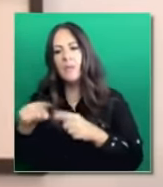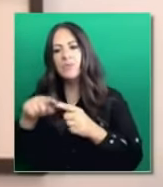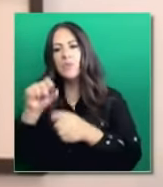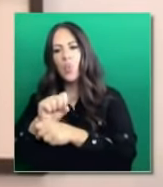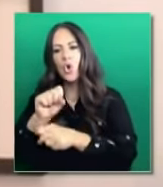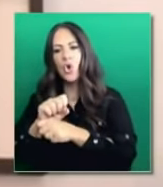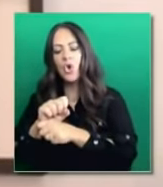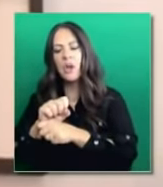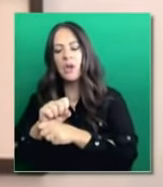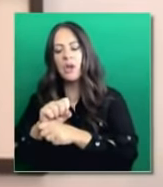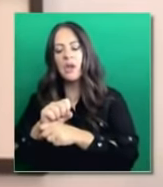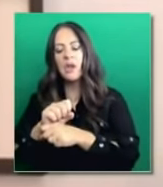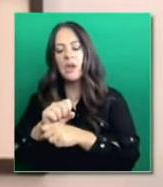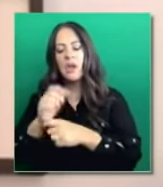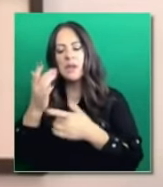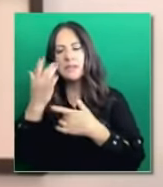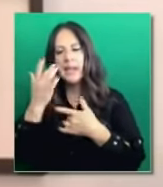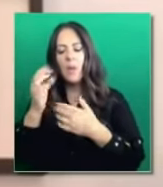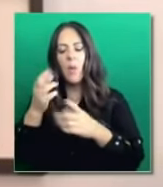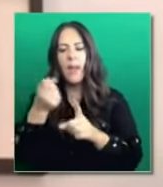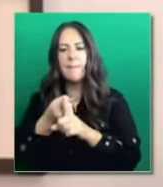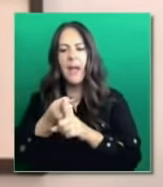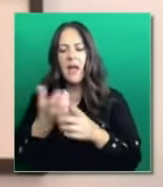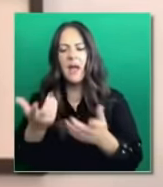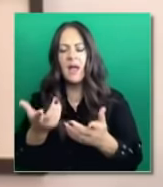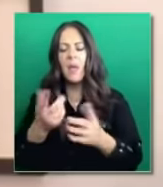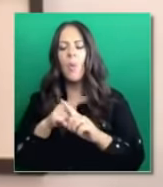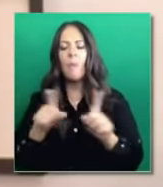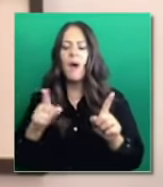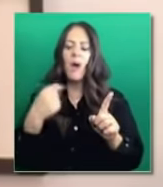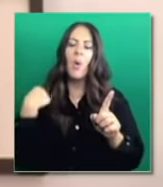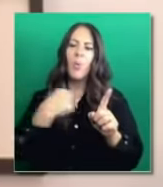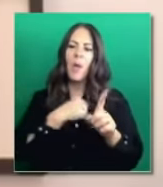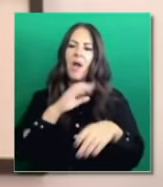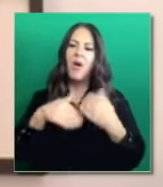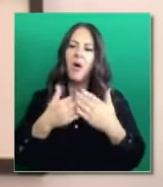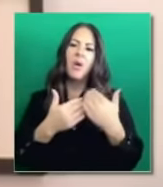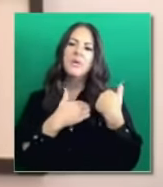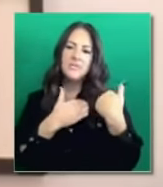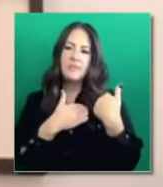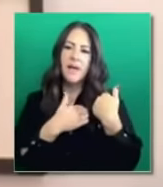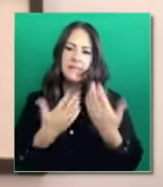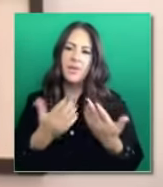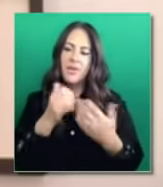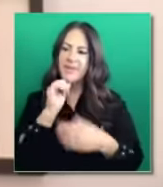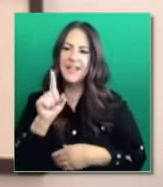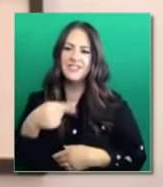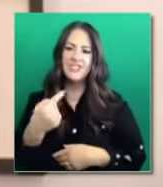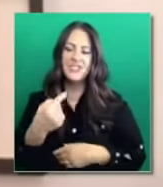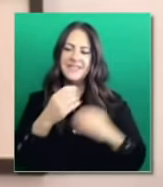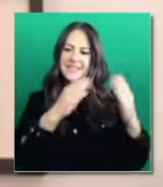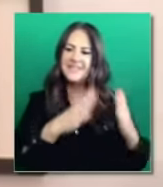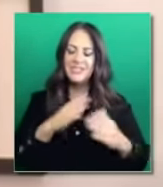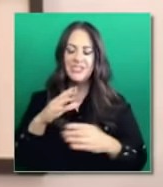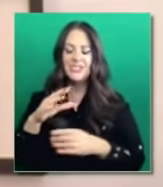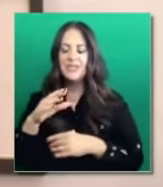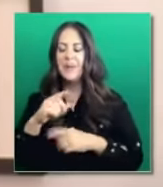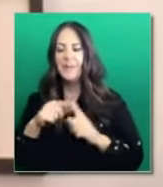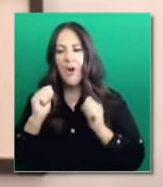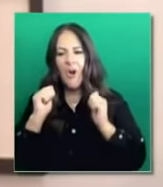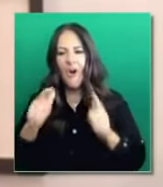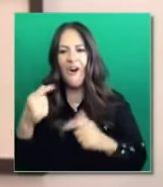who've been impacted. And so it's going to be on all of us to do what we can. And again, I look forward to working on this new iterative proposal being